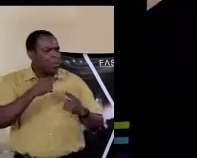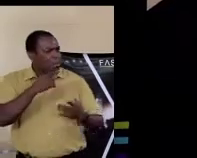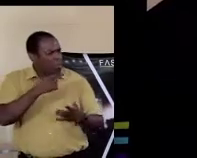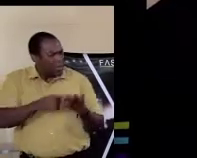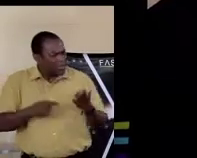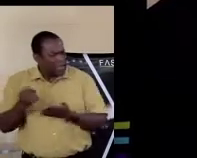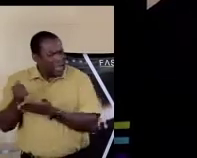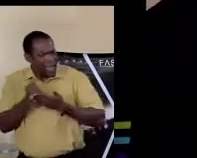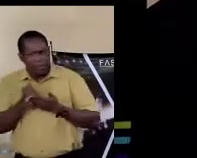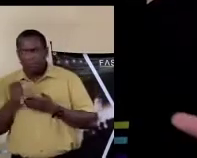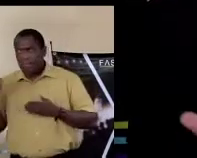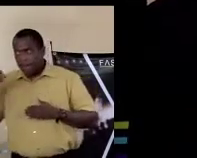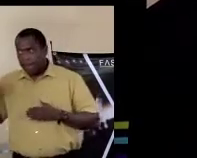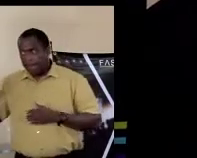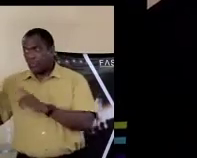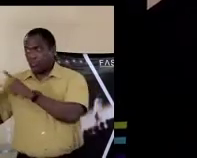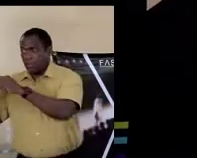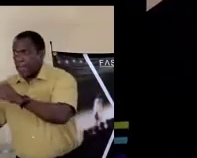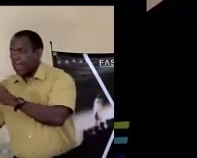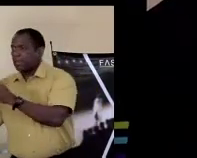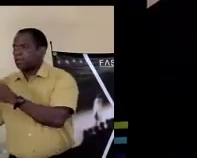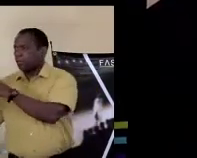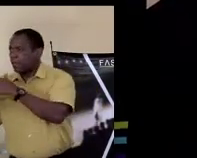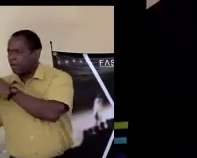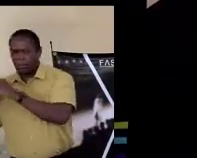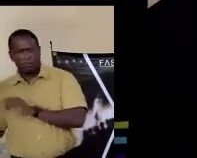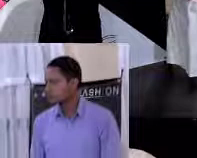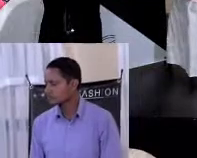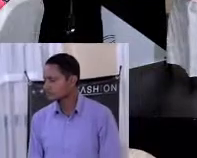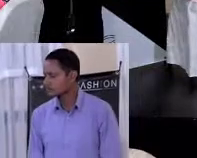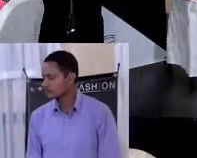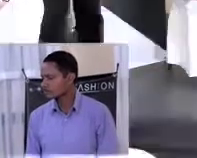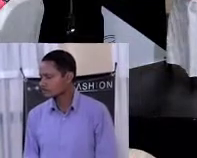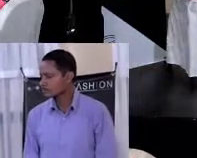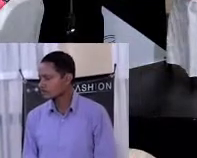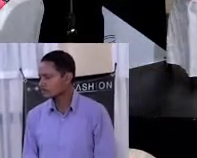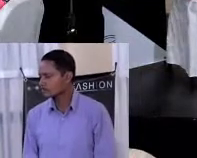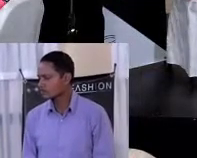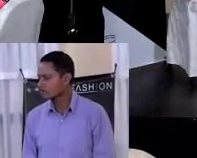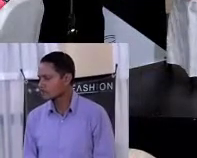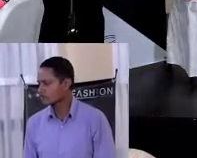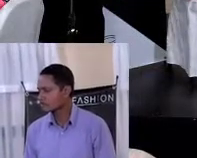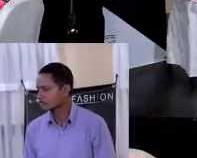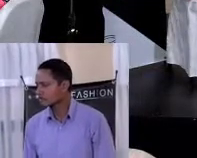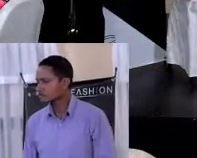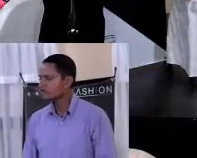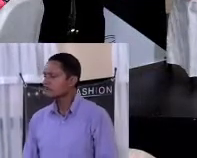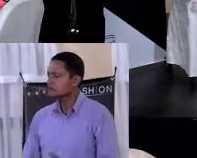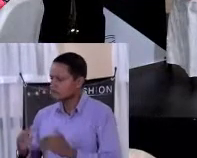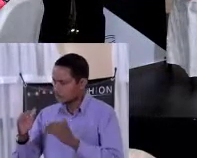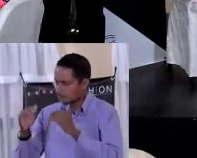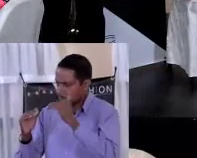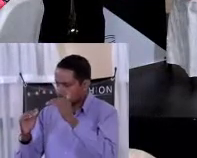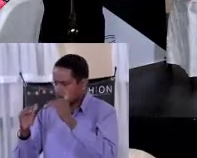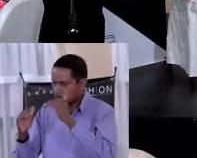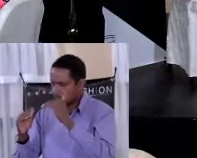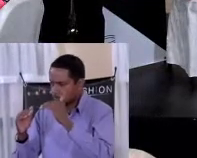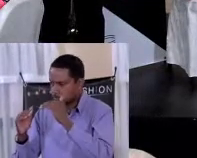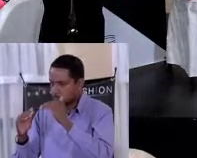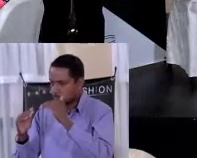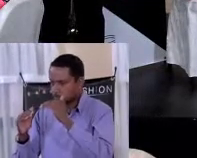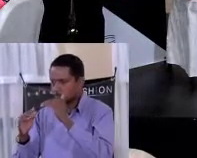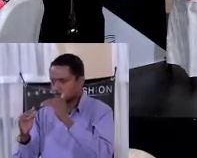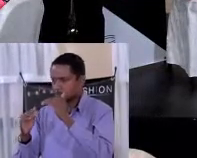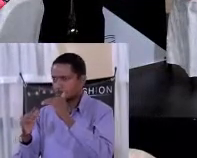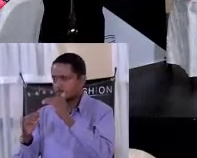option, really and truly, as our Caribbeanness. It's a fine balance of standing out and still